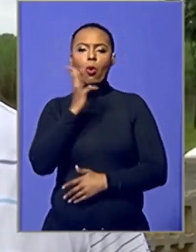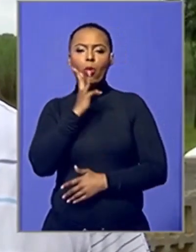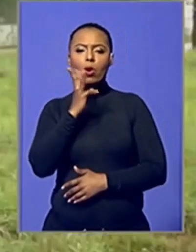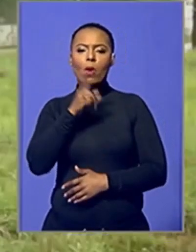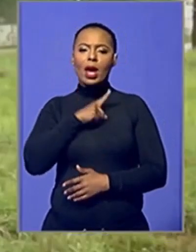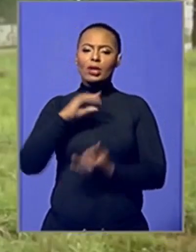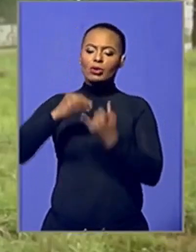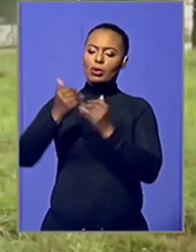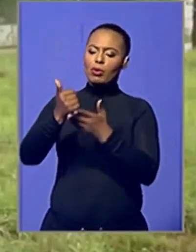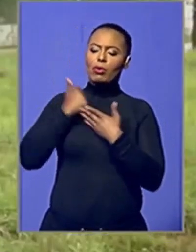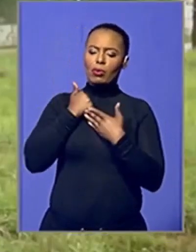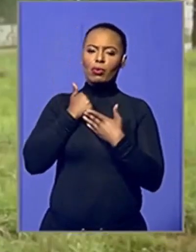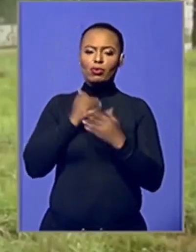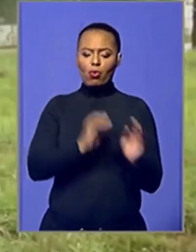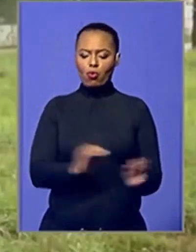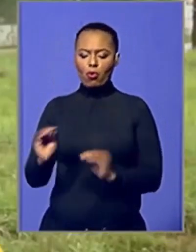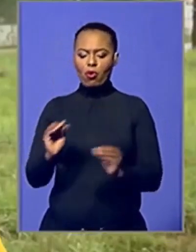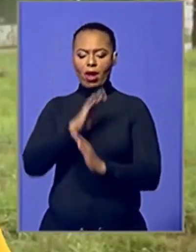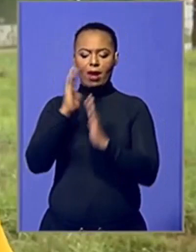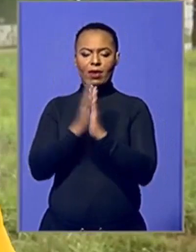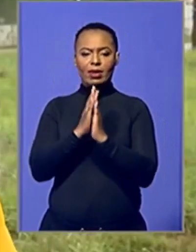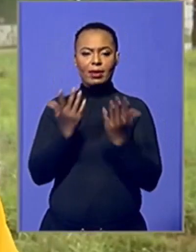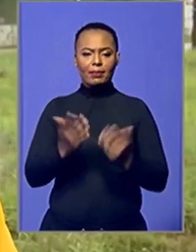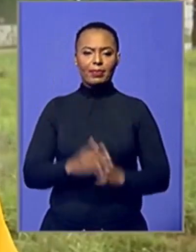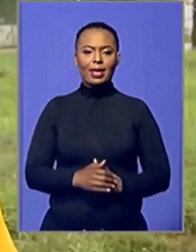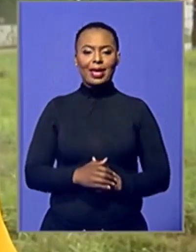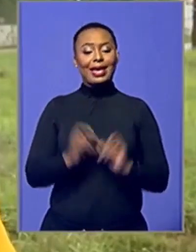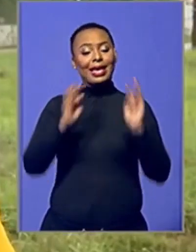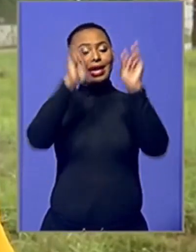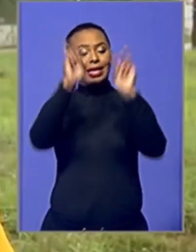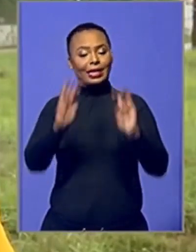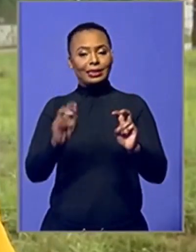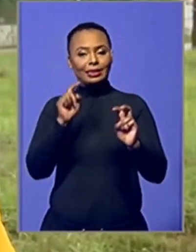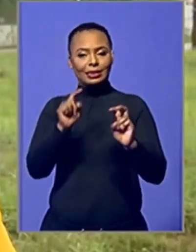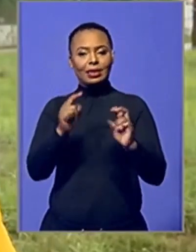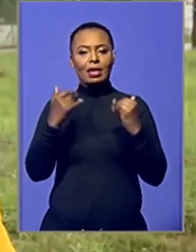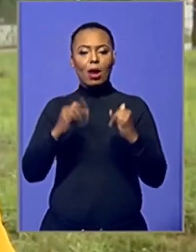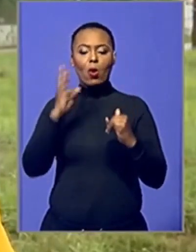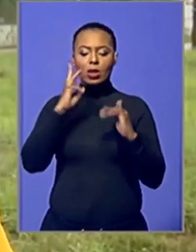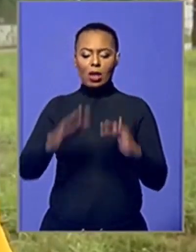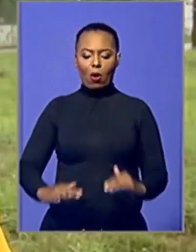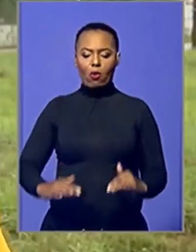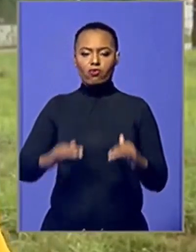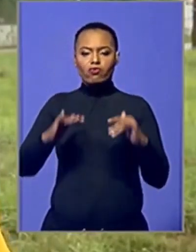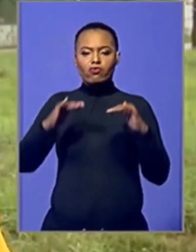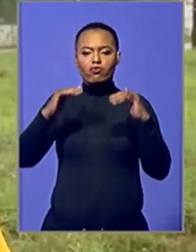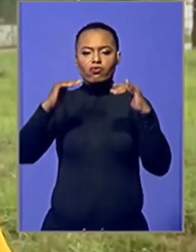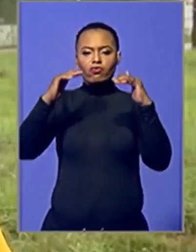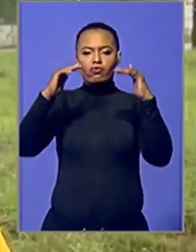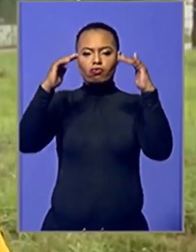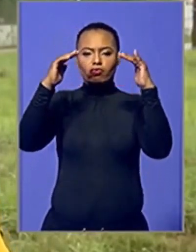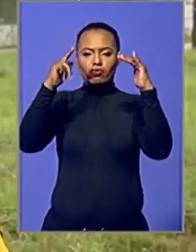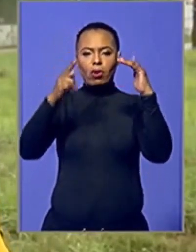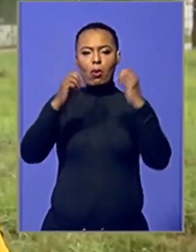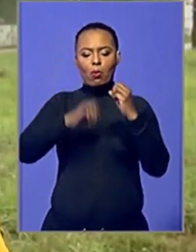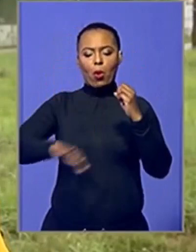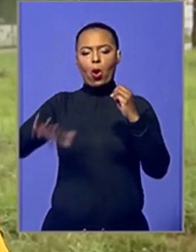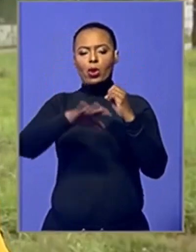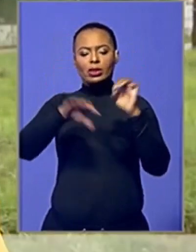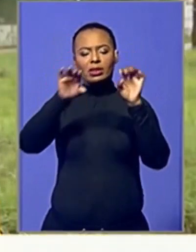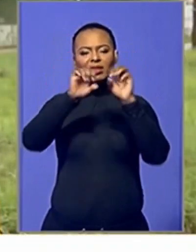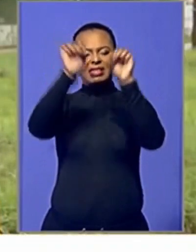out. At this point, with electricity, the water levels were so high on the mini substation, and City Power had